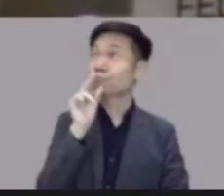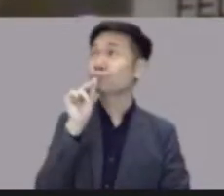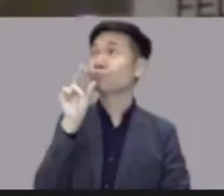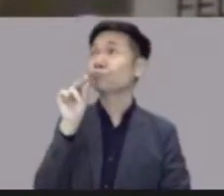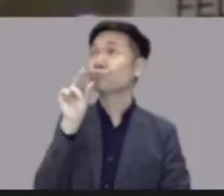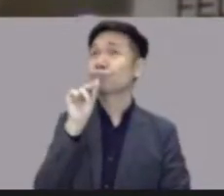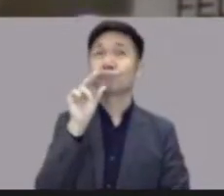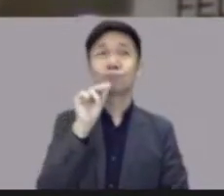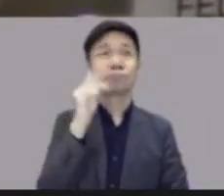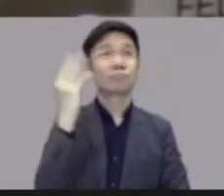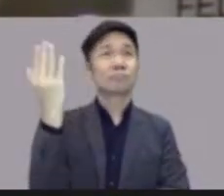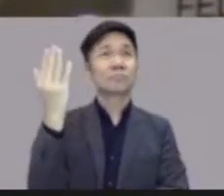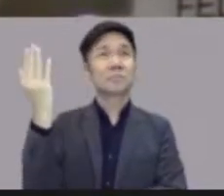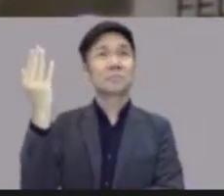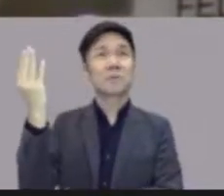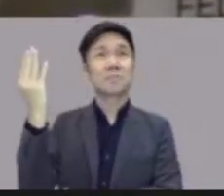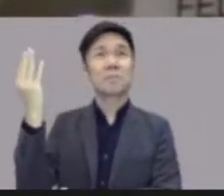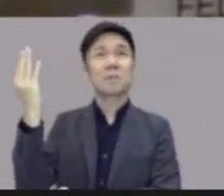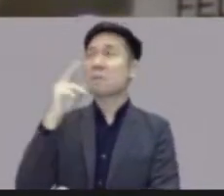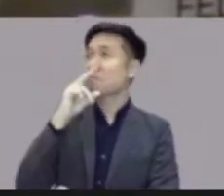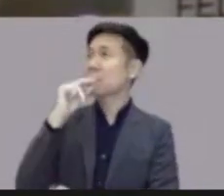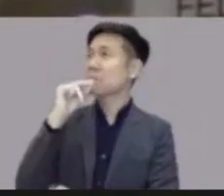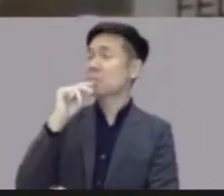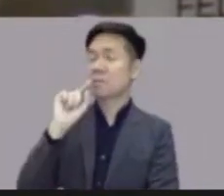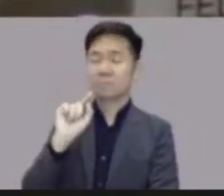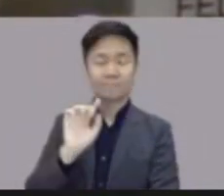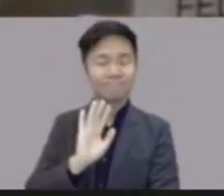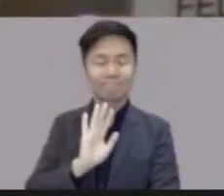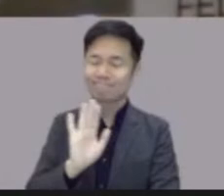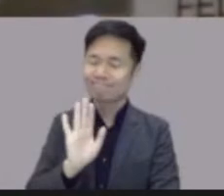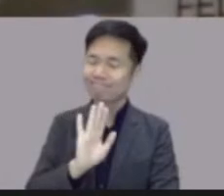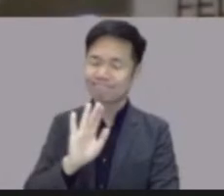my children is